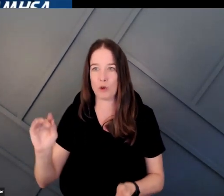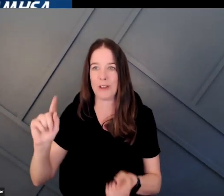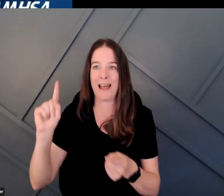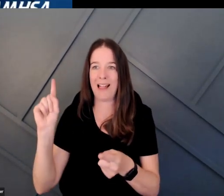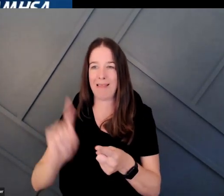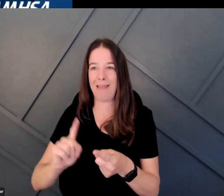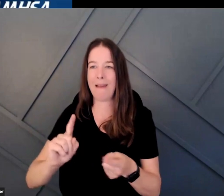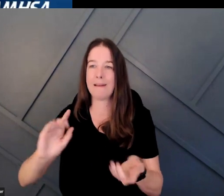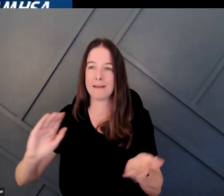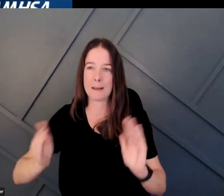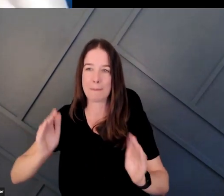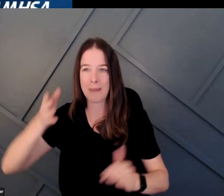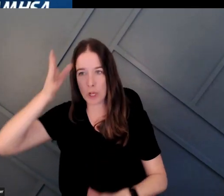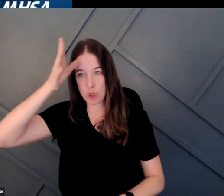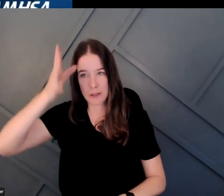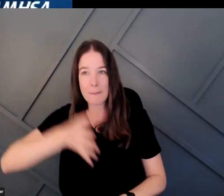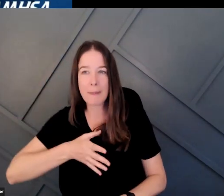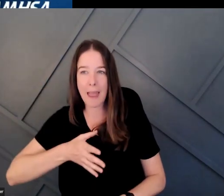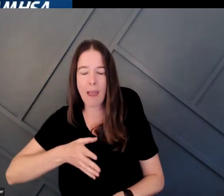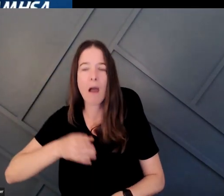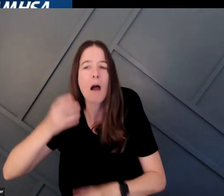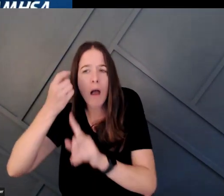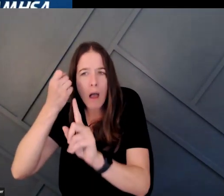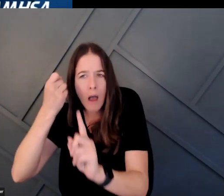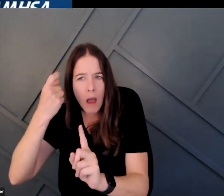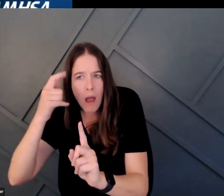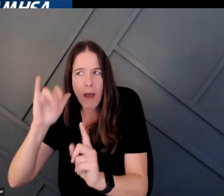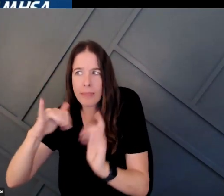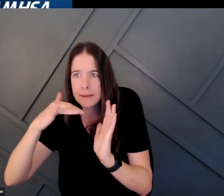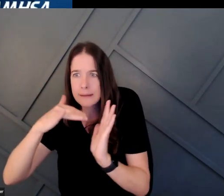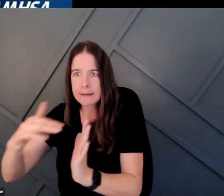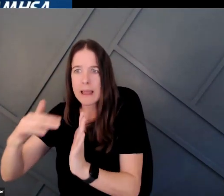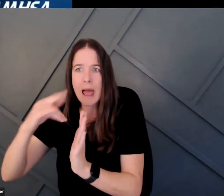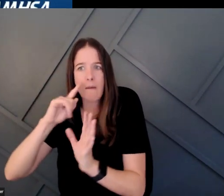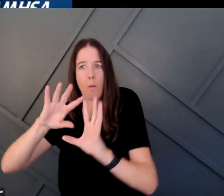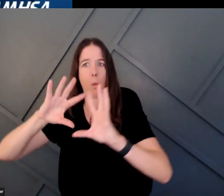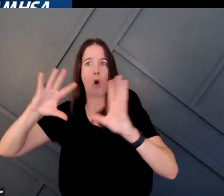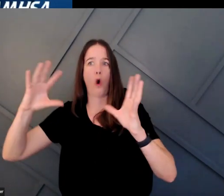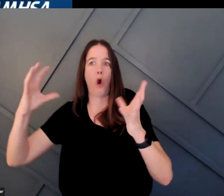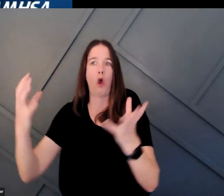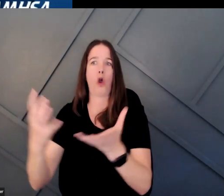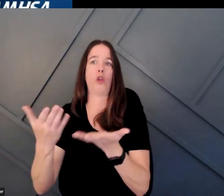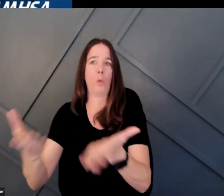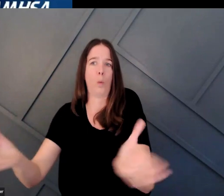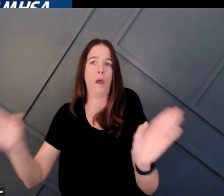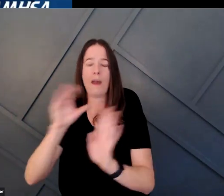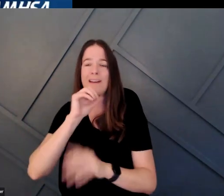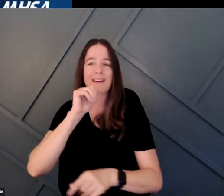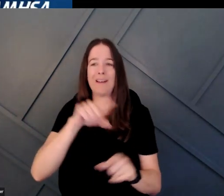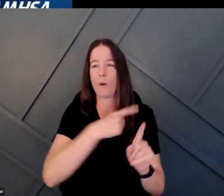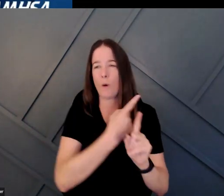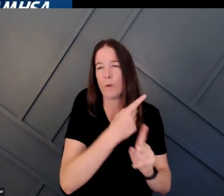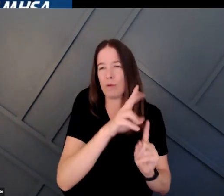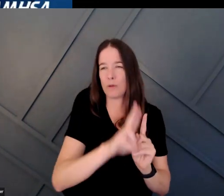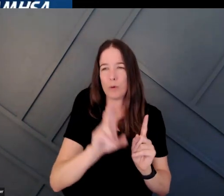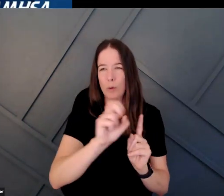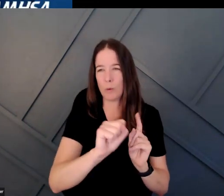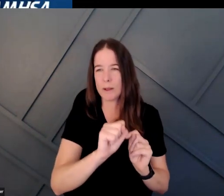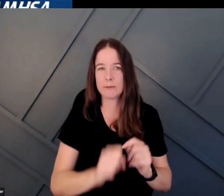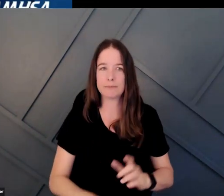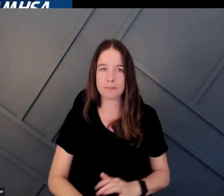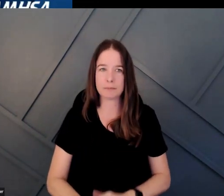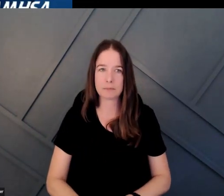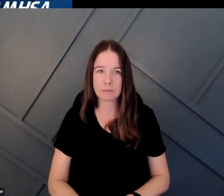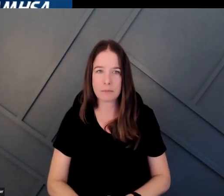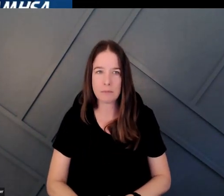United States. We've also seen that extreme heat, we're seeing more data that shows what's called